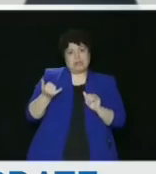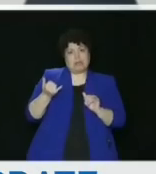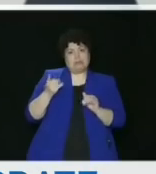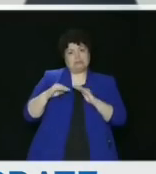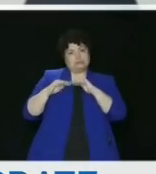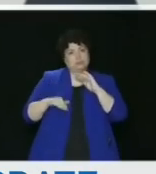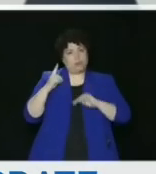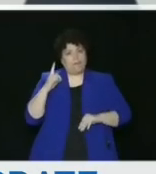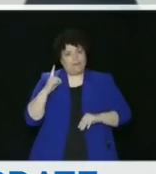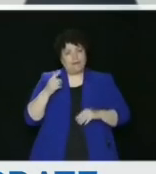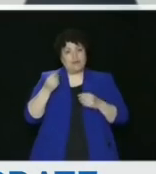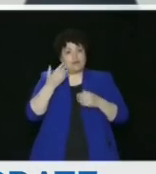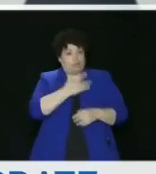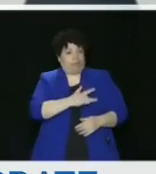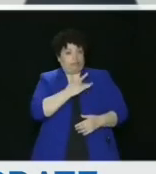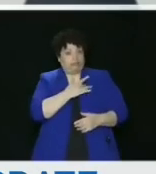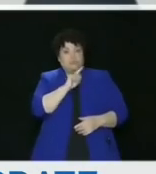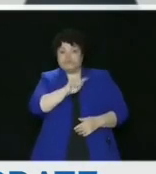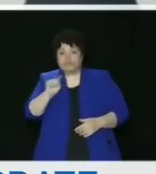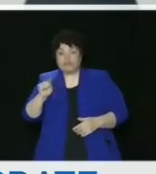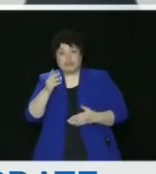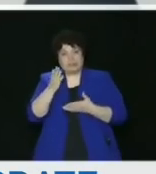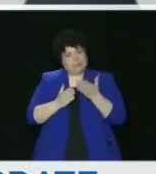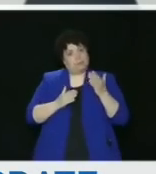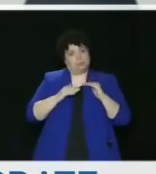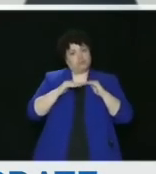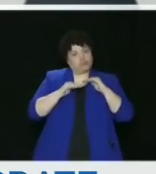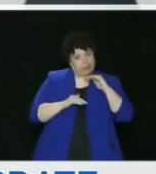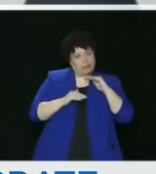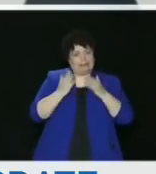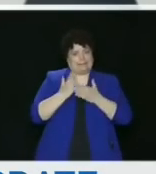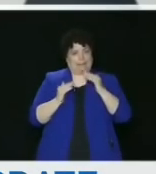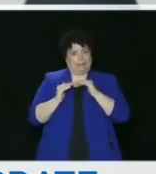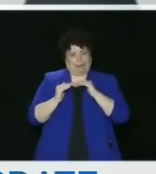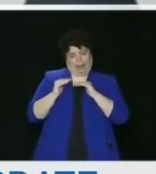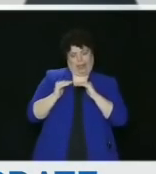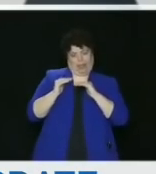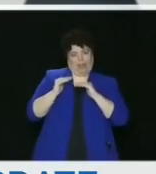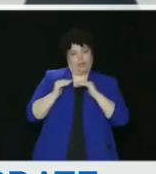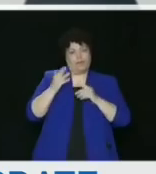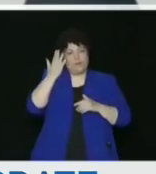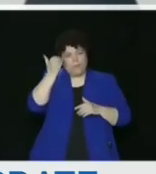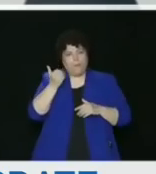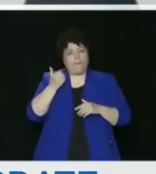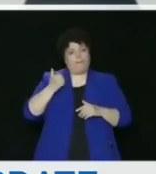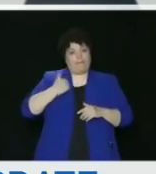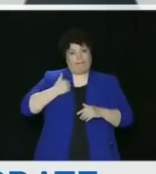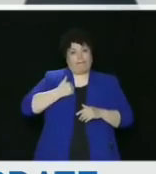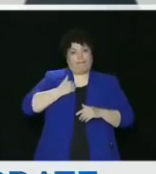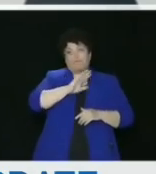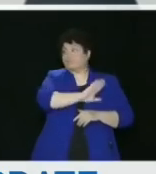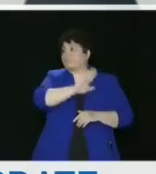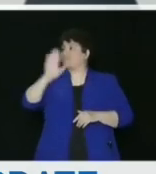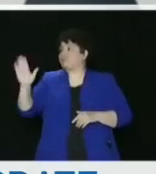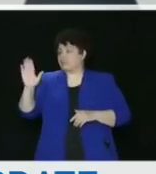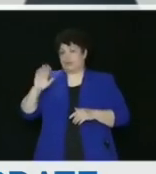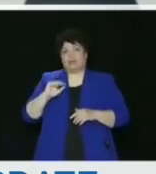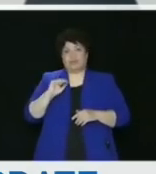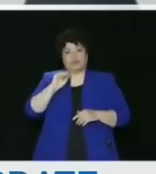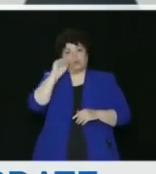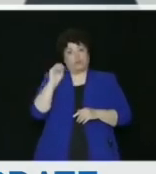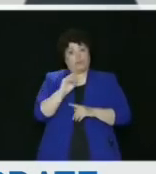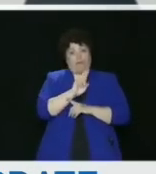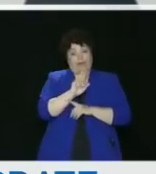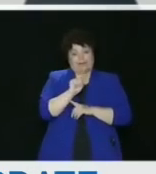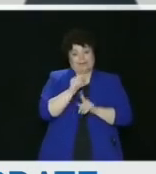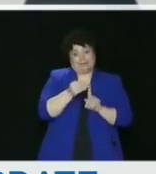where that's increasing and other provinces where it decreases. Why, at the national level, is the rate decreasing?